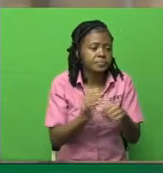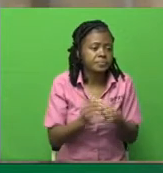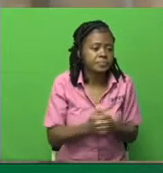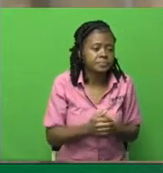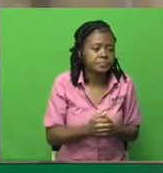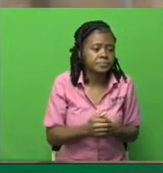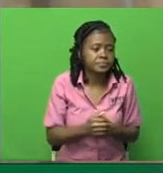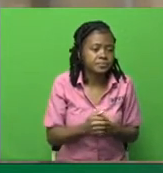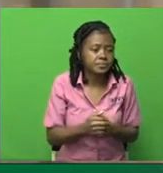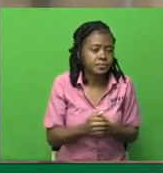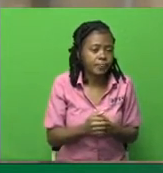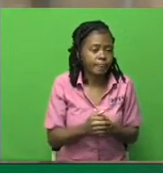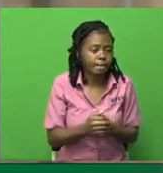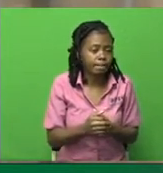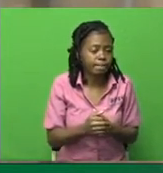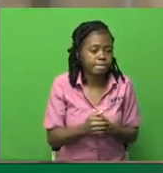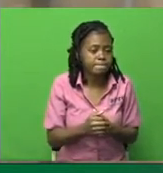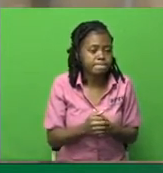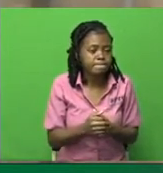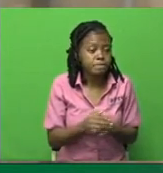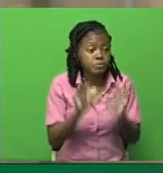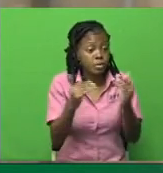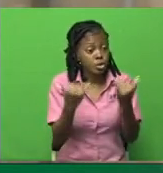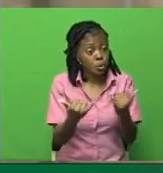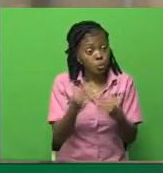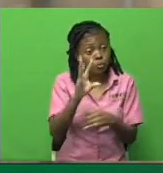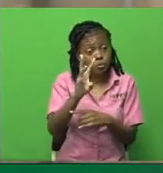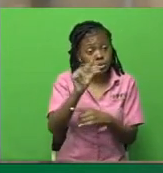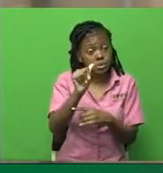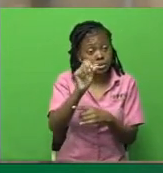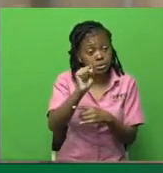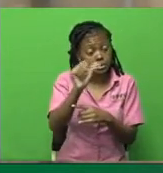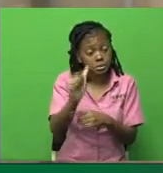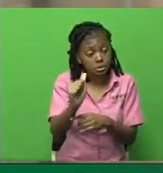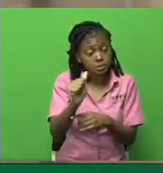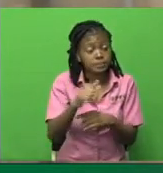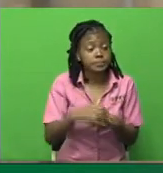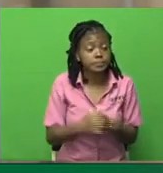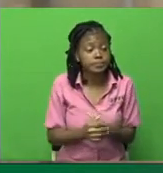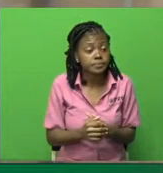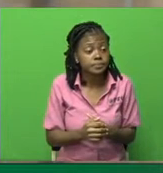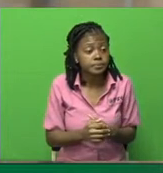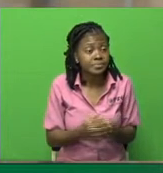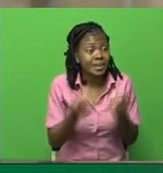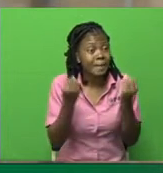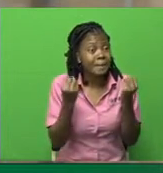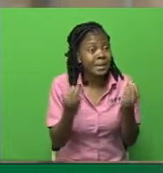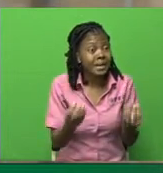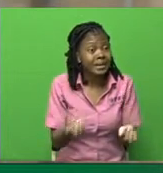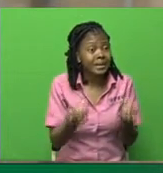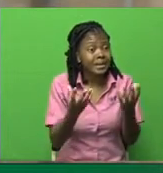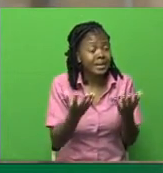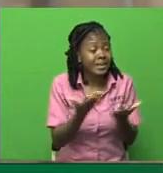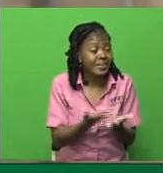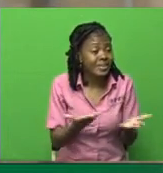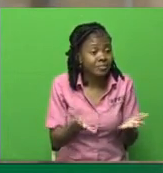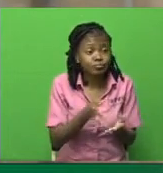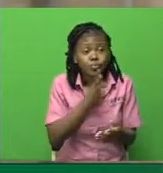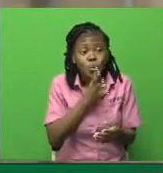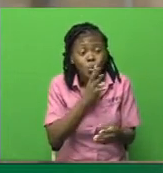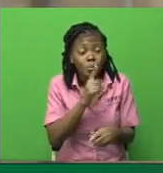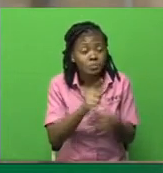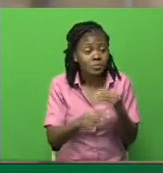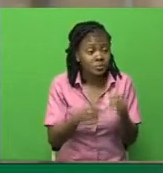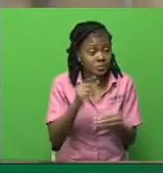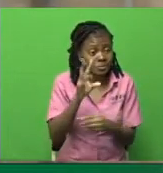Madam speaker with respect to the water and sewage Authority a lot have been said in recent times in the media with respect to the transformation of